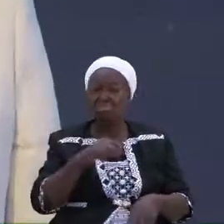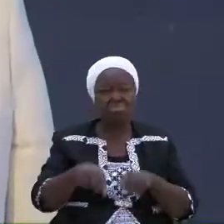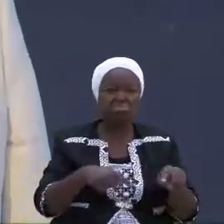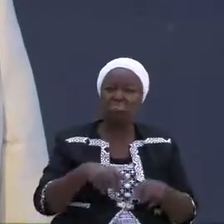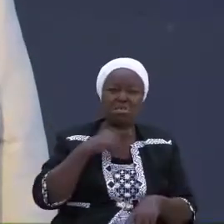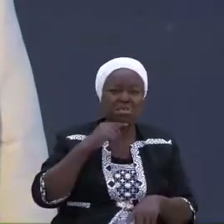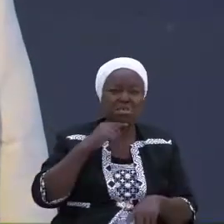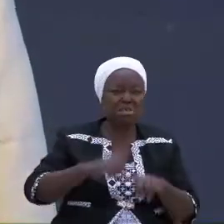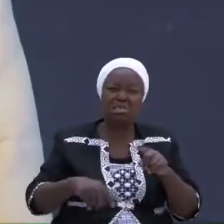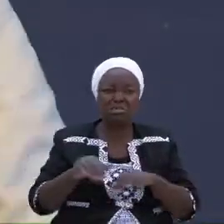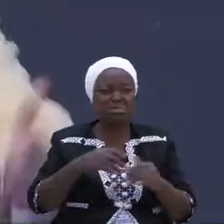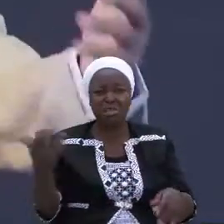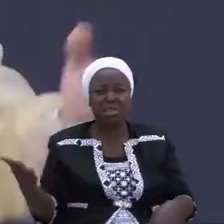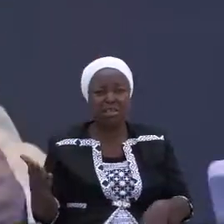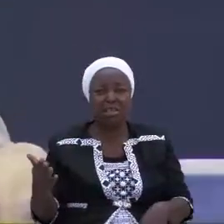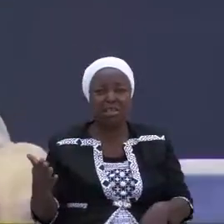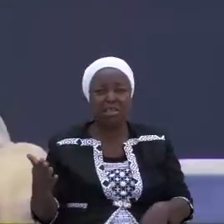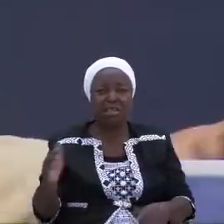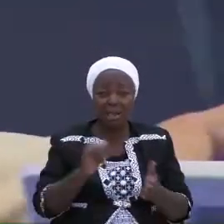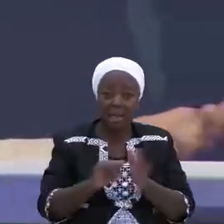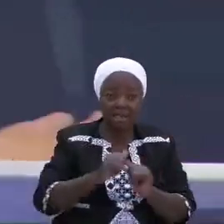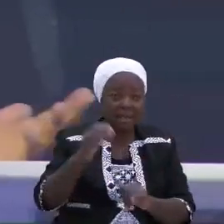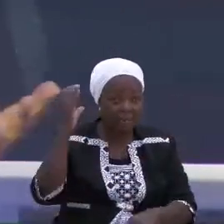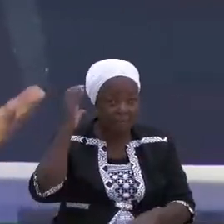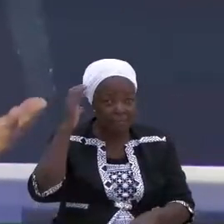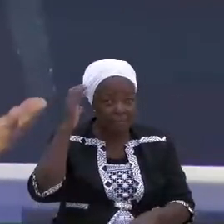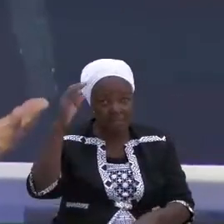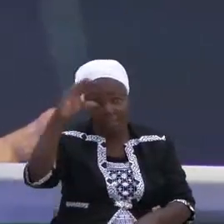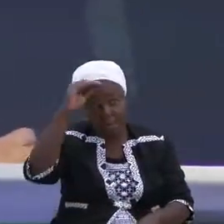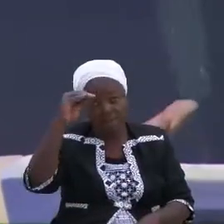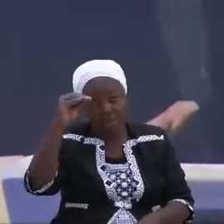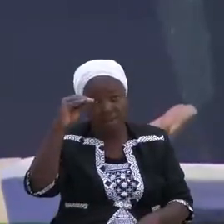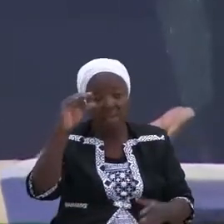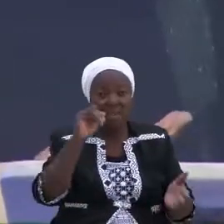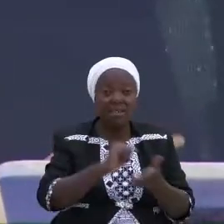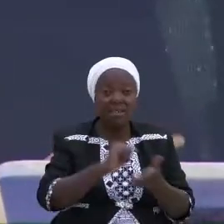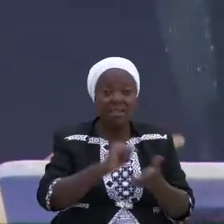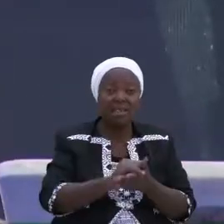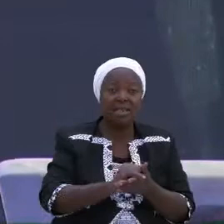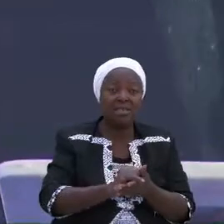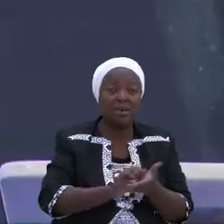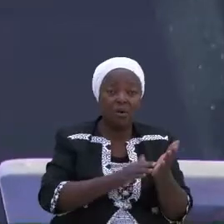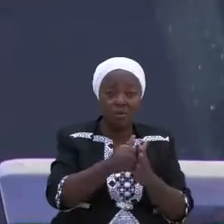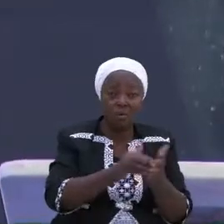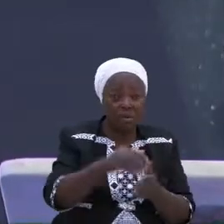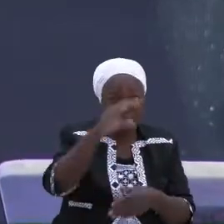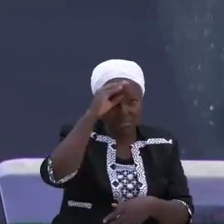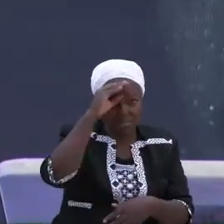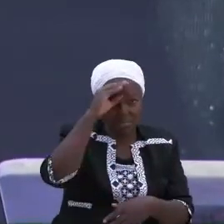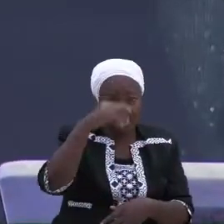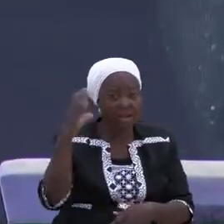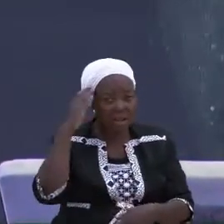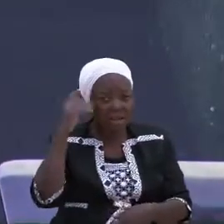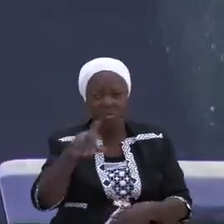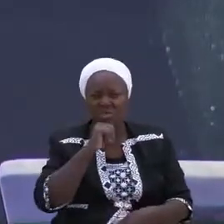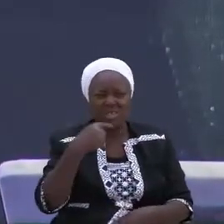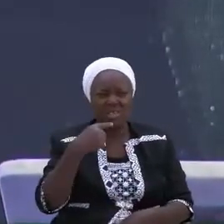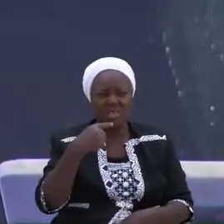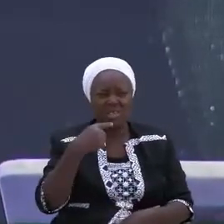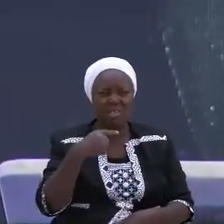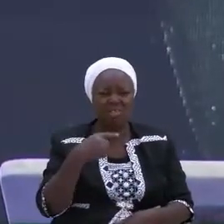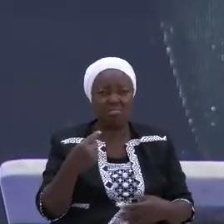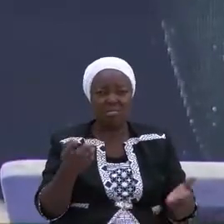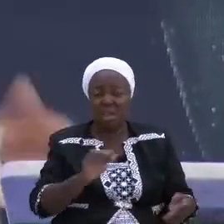hurt you won't say i'm blind with the use of hearing what you hear will open your